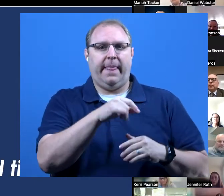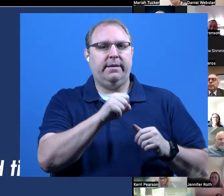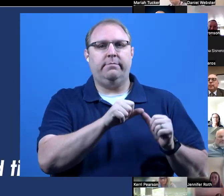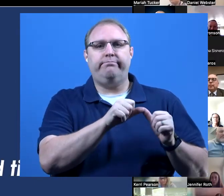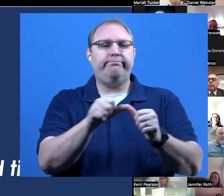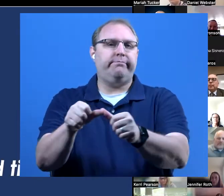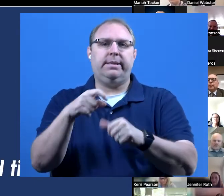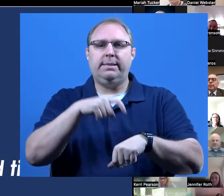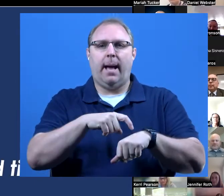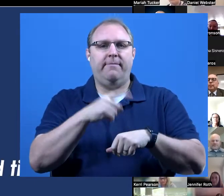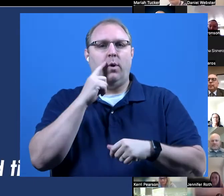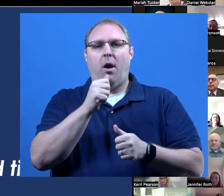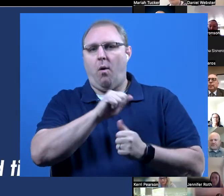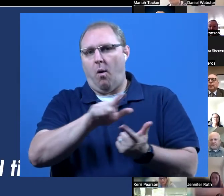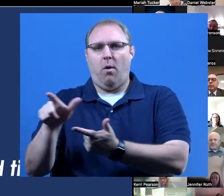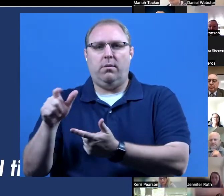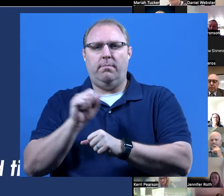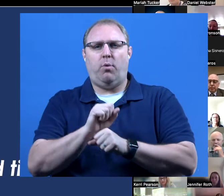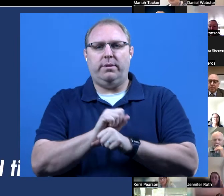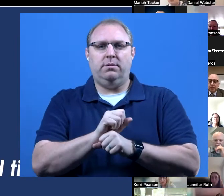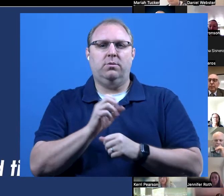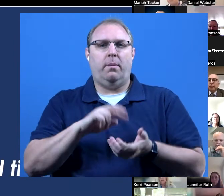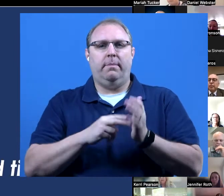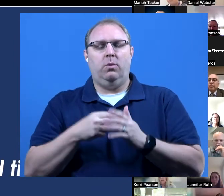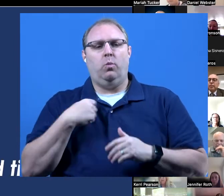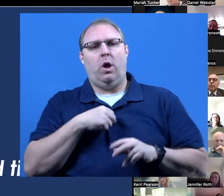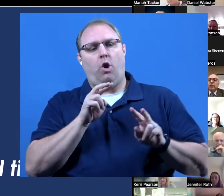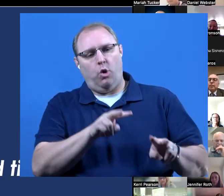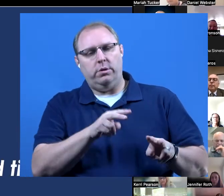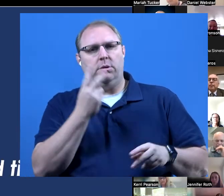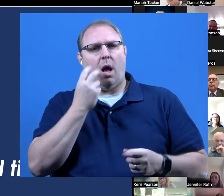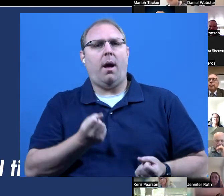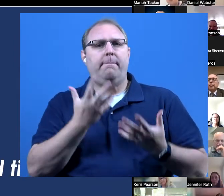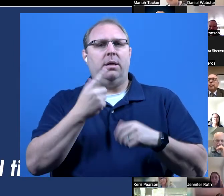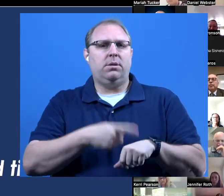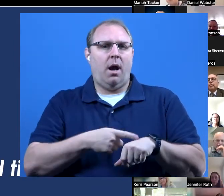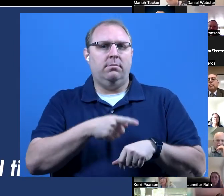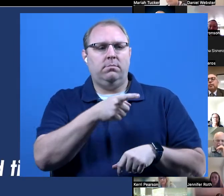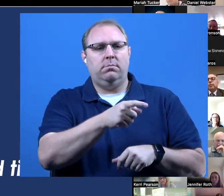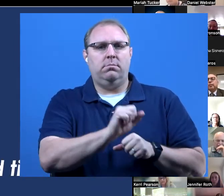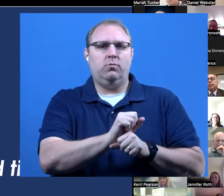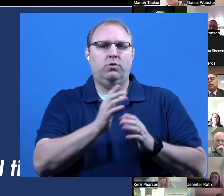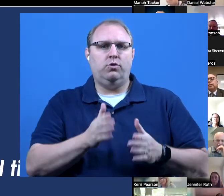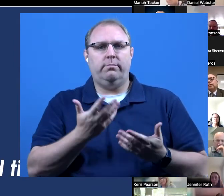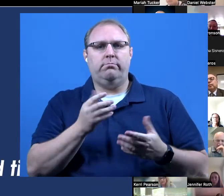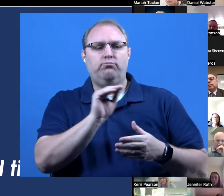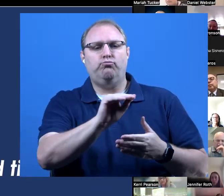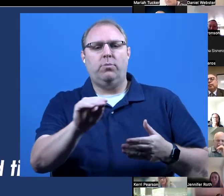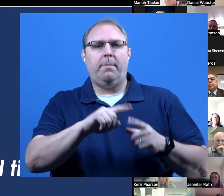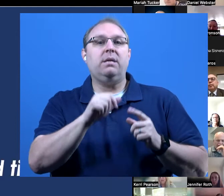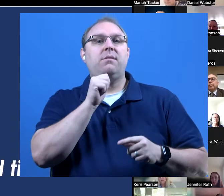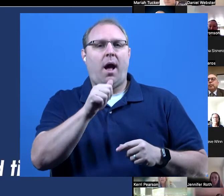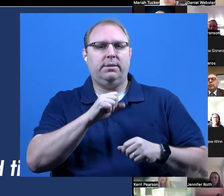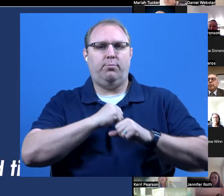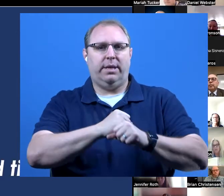rule. The 18-week rule is a rolling time frame for every employee. So we're checking to see